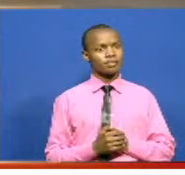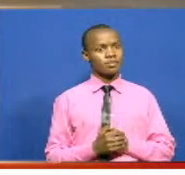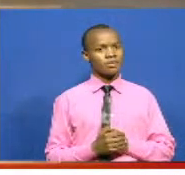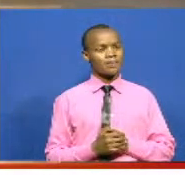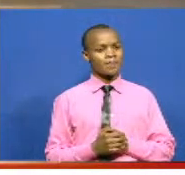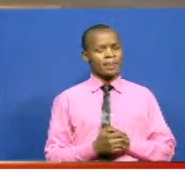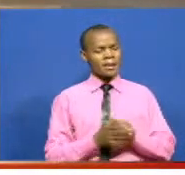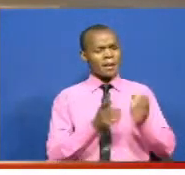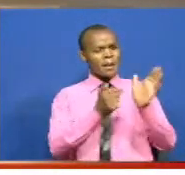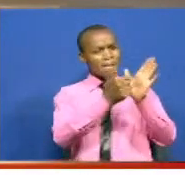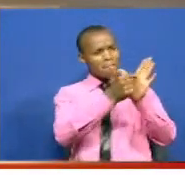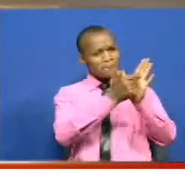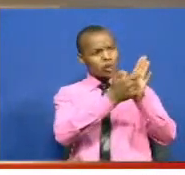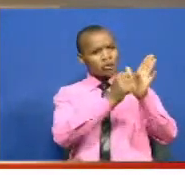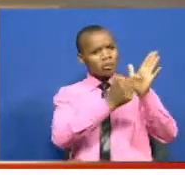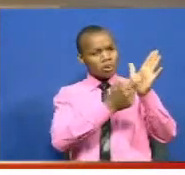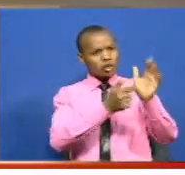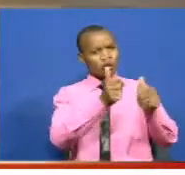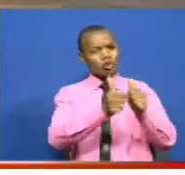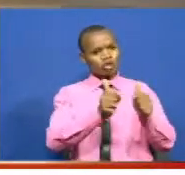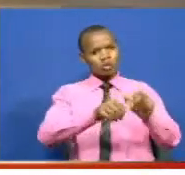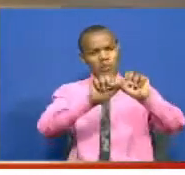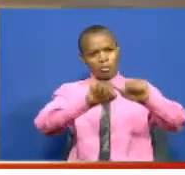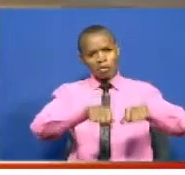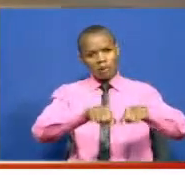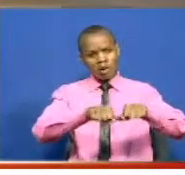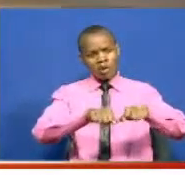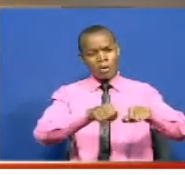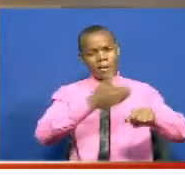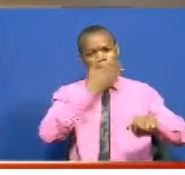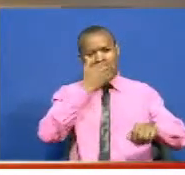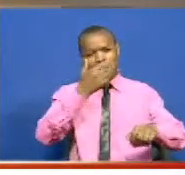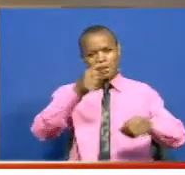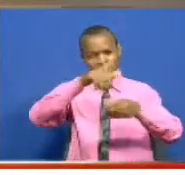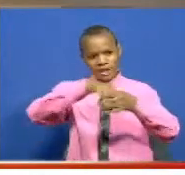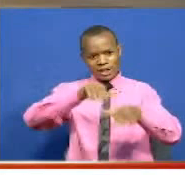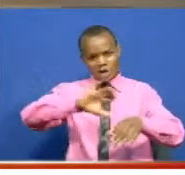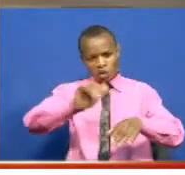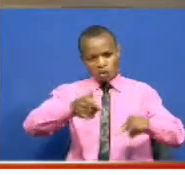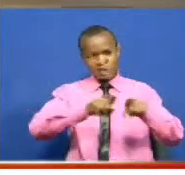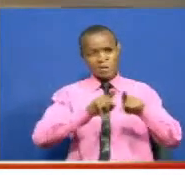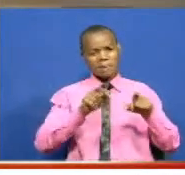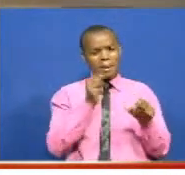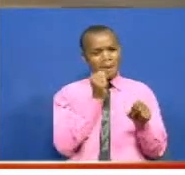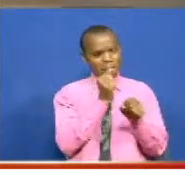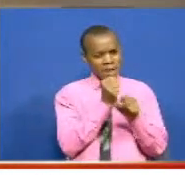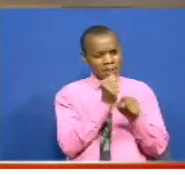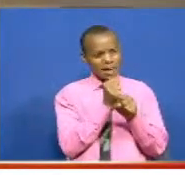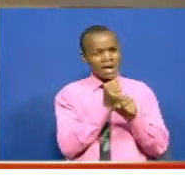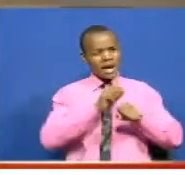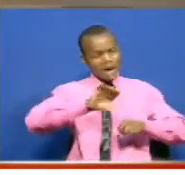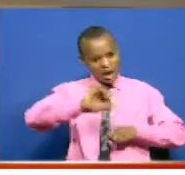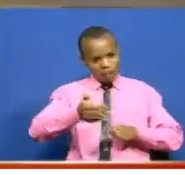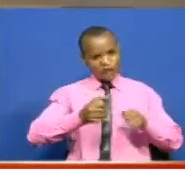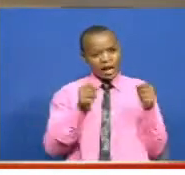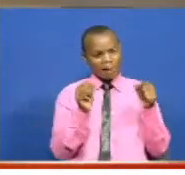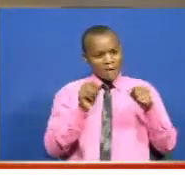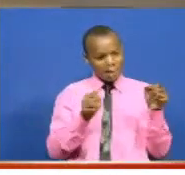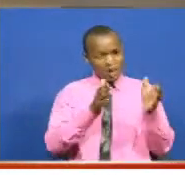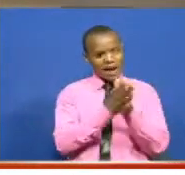of the points that would be sellable across the counties, something that would entice the counties to support this bill? Well, you